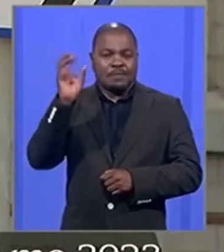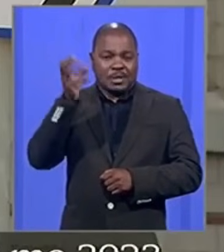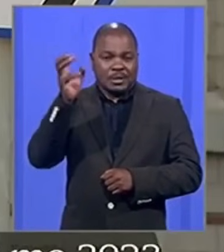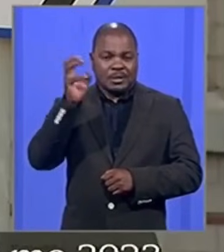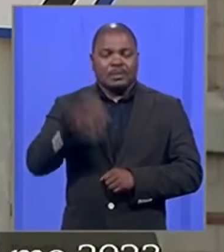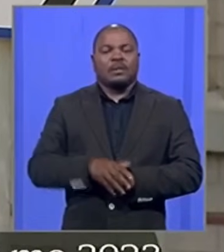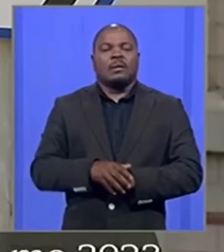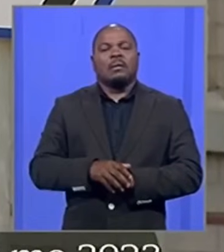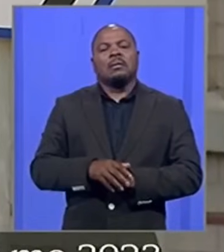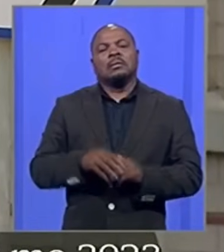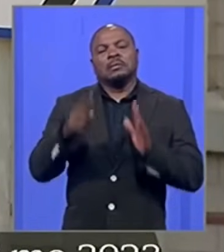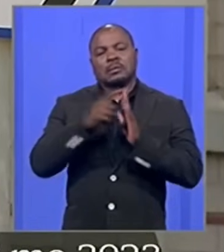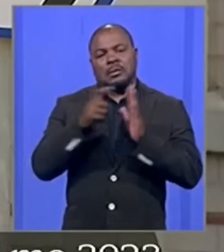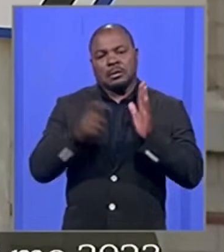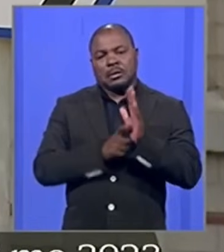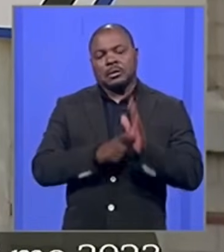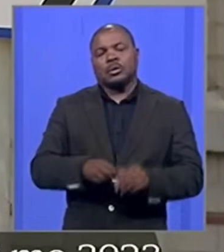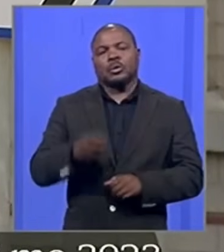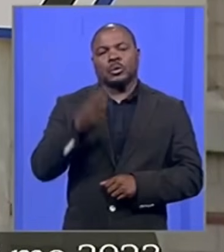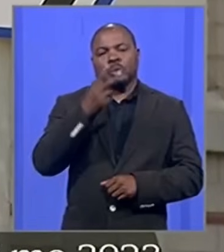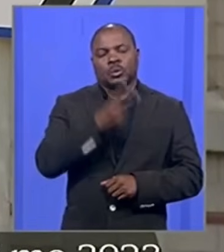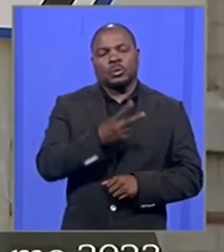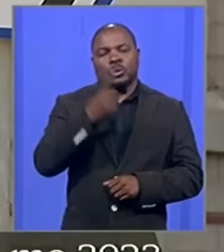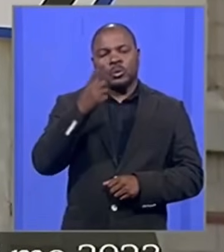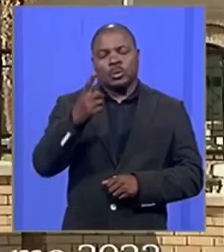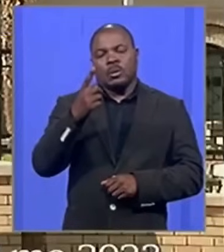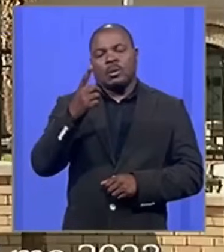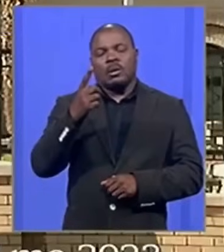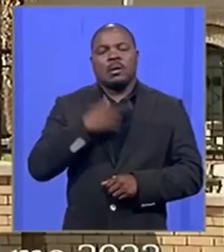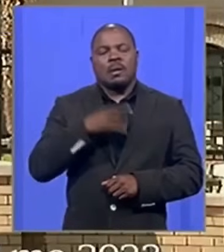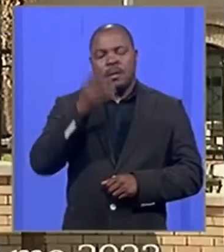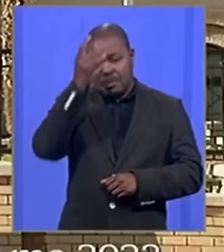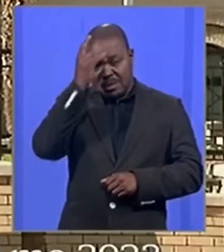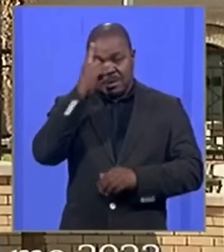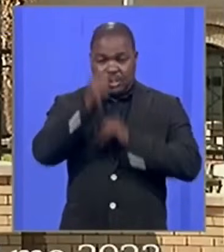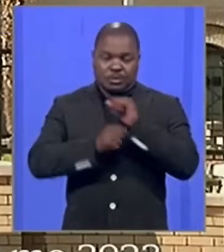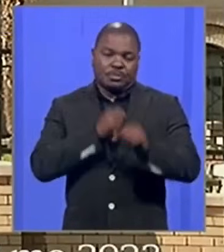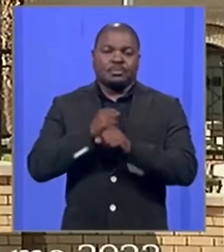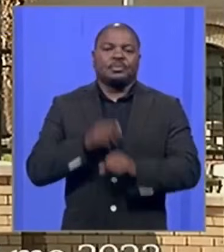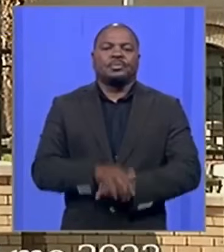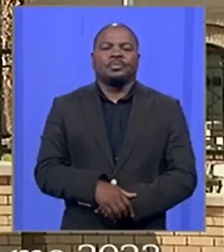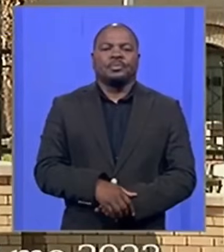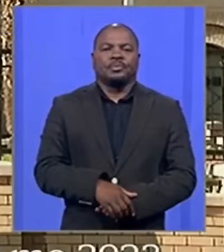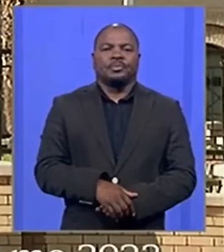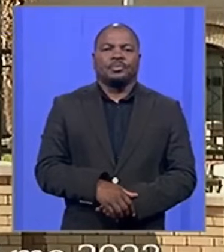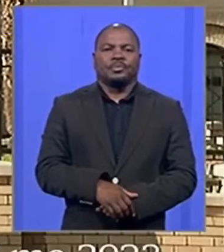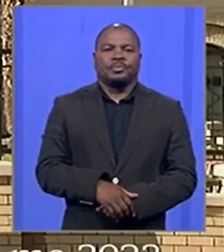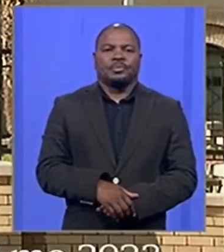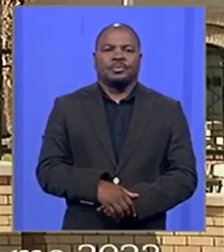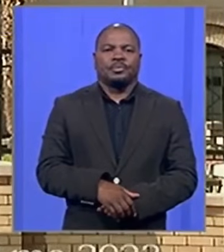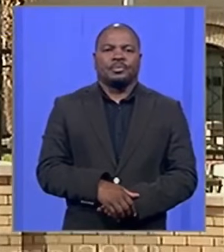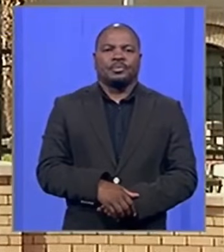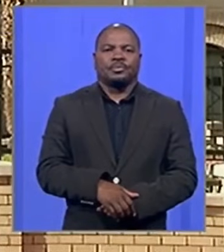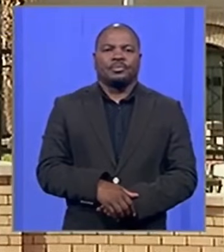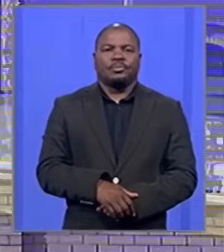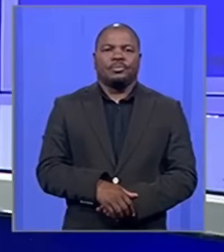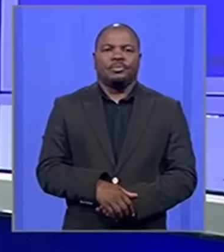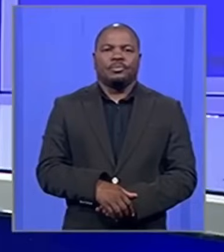tlhola malatsi a le 21 ngwaga o tlang. Kamogelo Siekwi, dikgang tsa SABC, Bloemfontein.